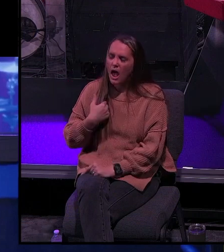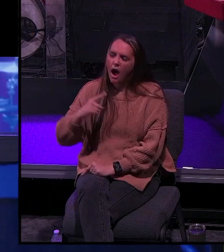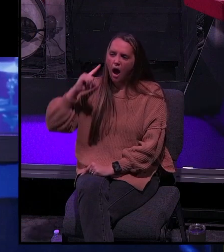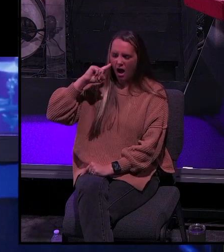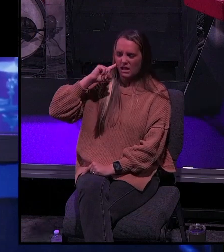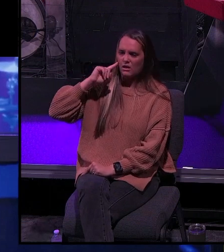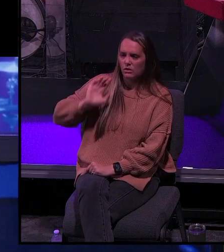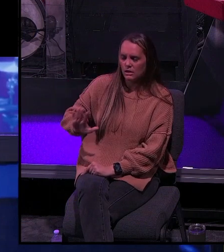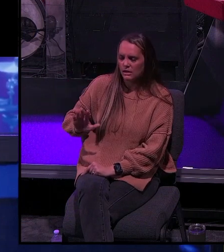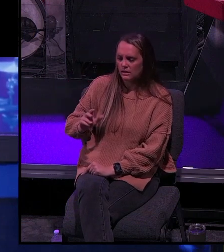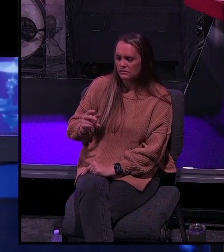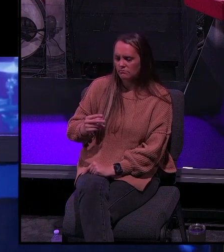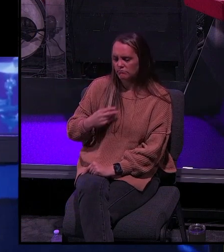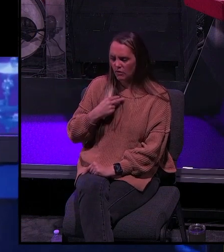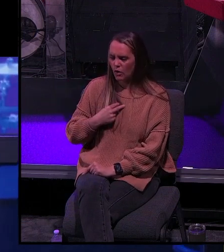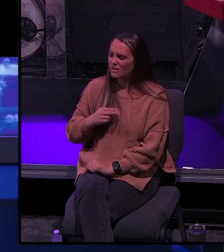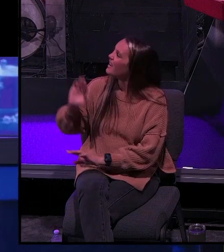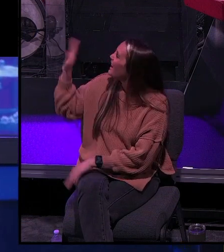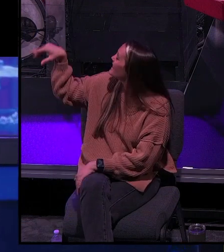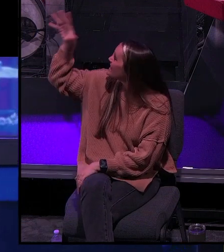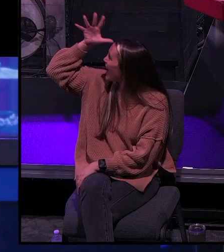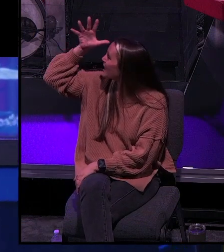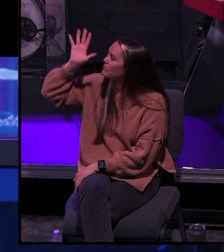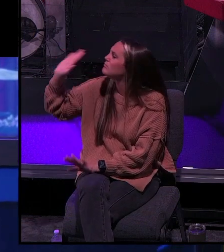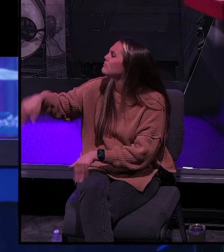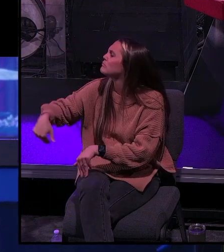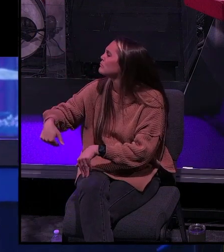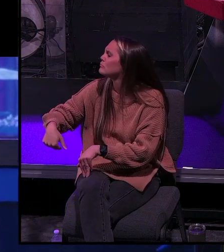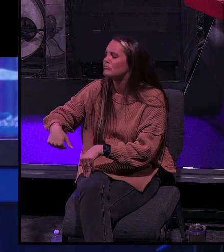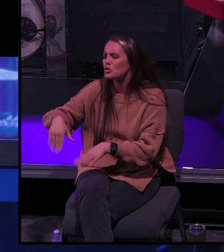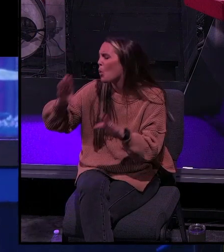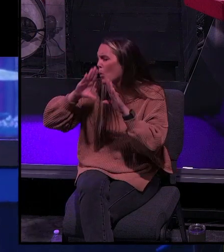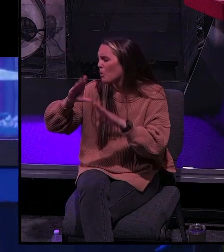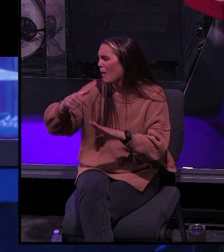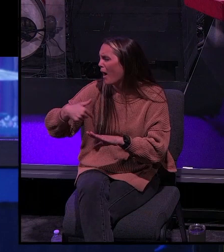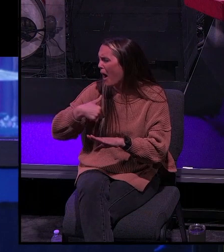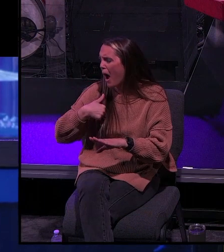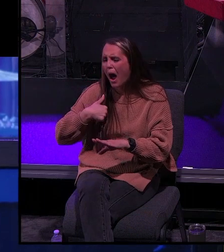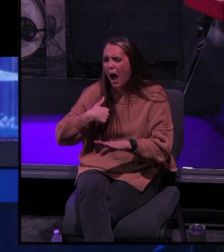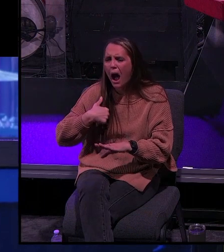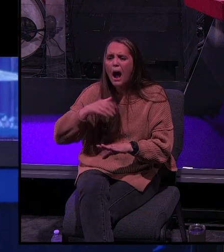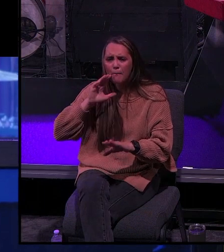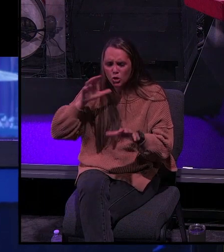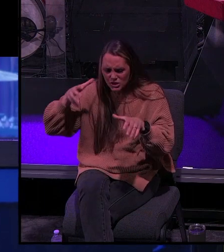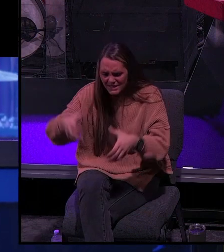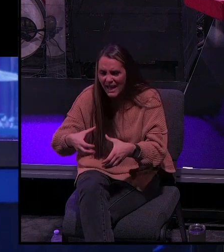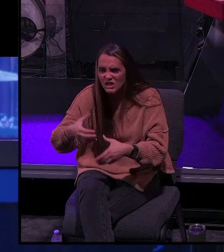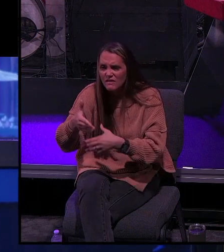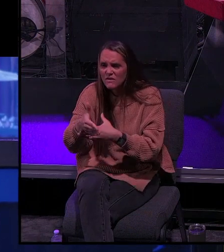me. He says, "Hey, Dad, you know, don't even worry about it. I'm fine. I'm just going to catch this fish with my bare hand."